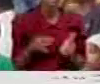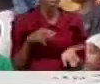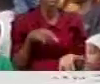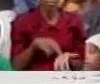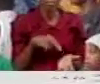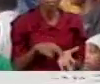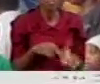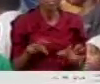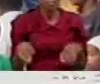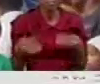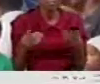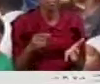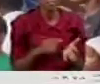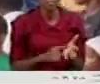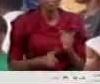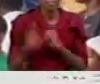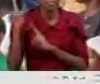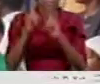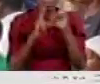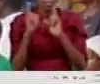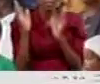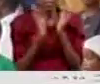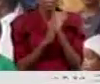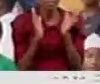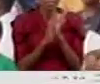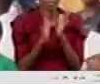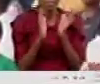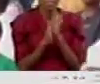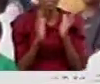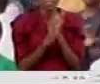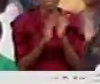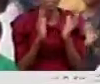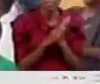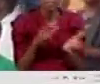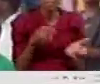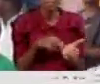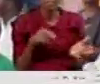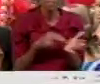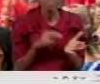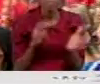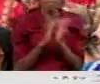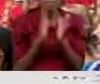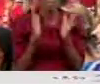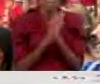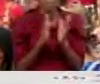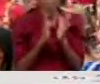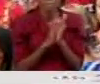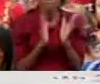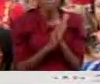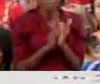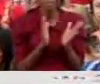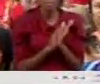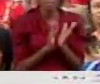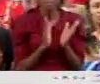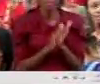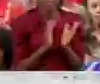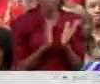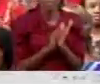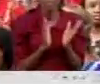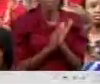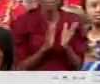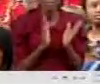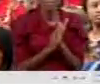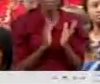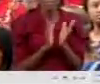them a standing ovation. I need more of this. More of this. These are rising stars. These